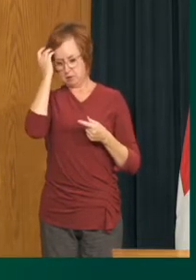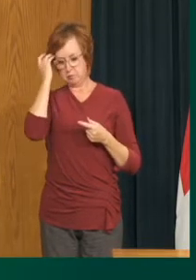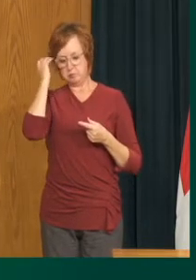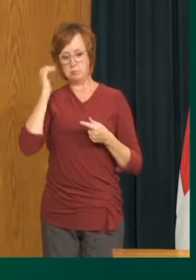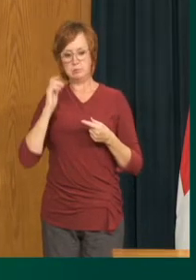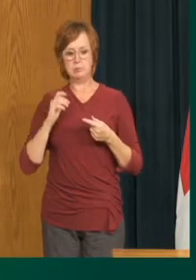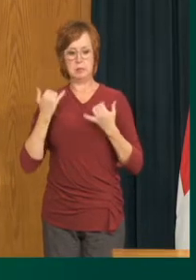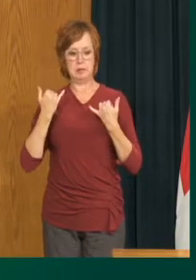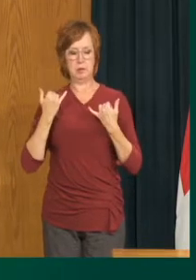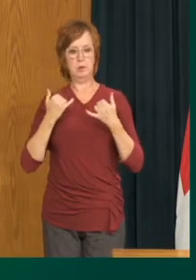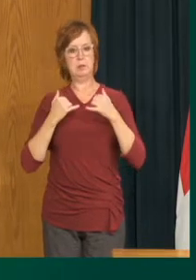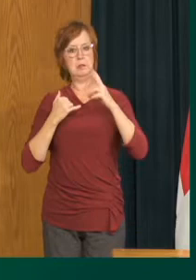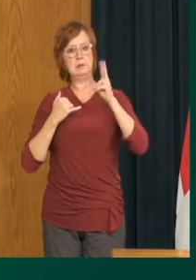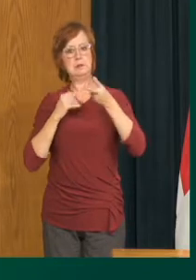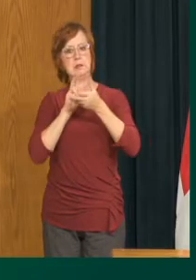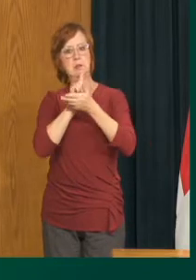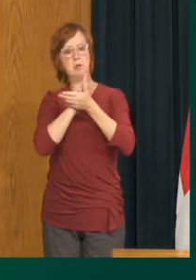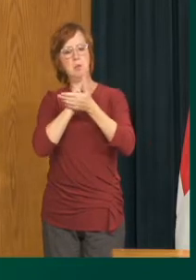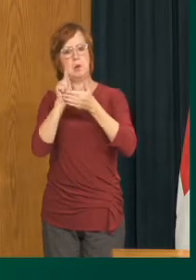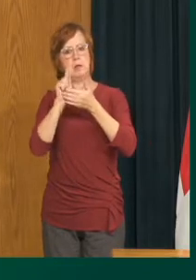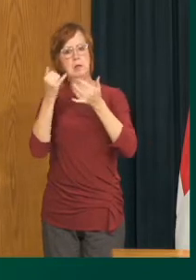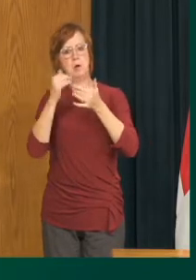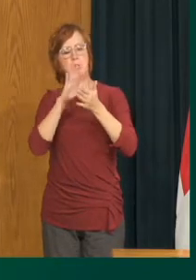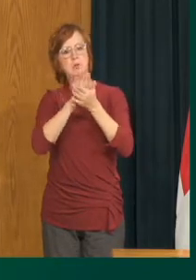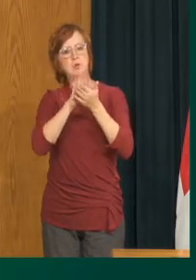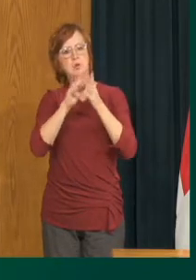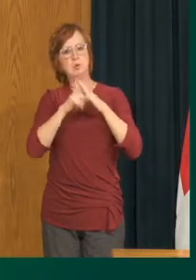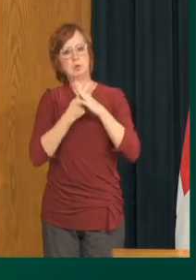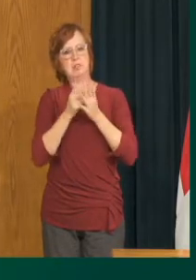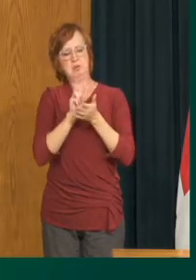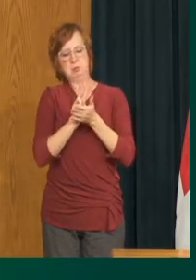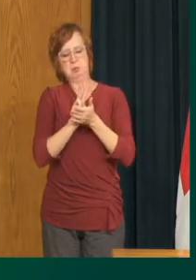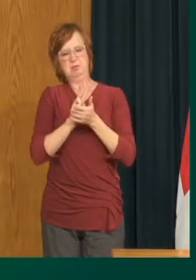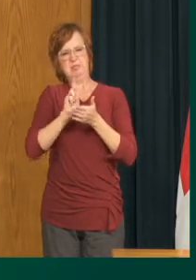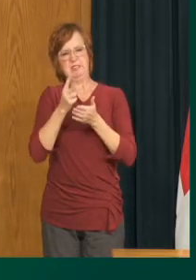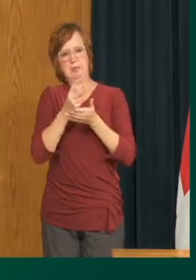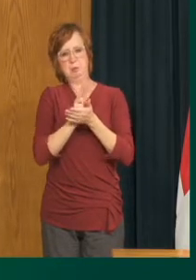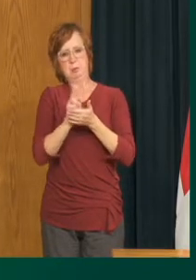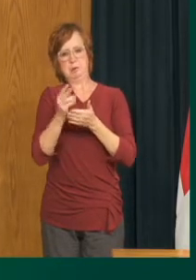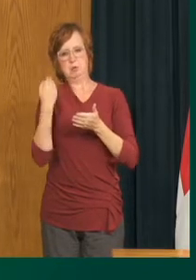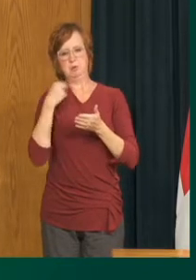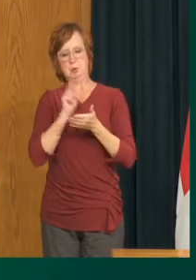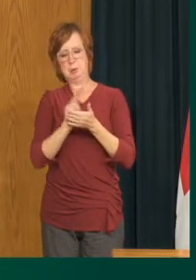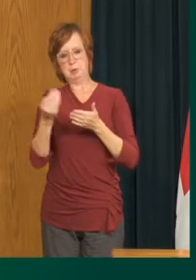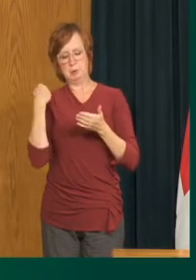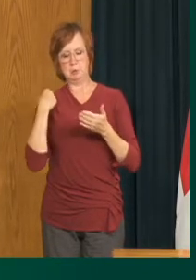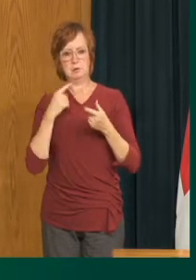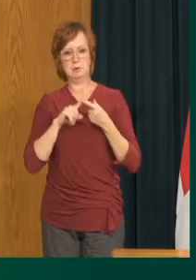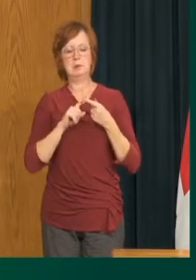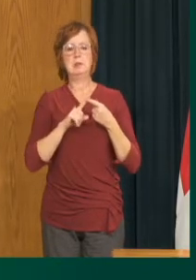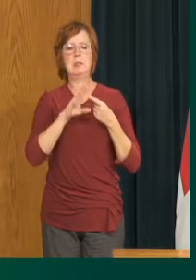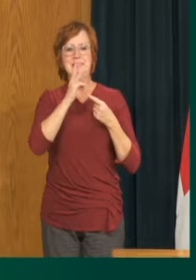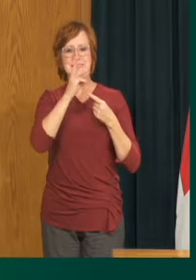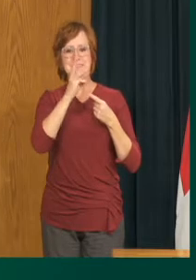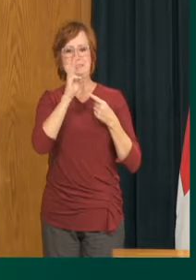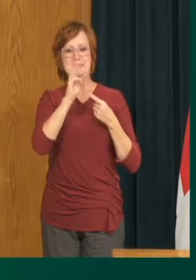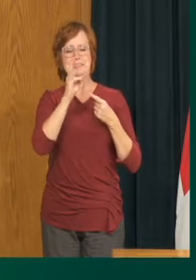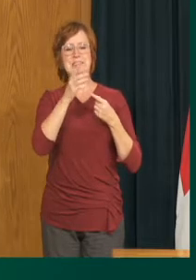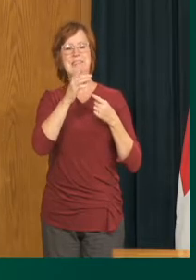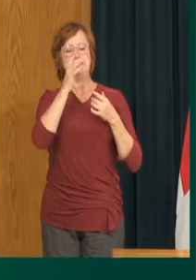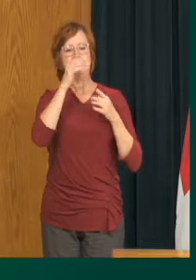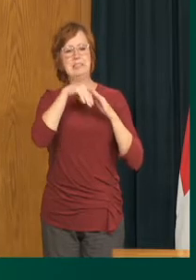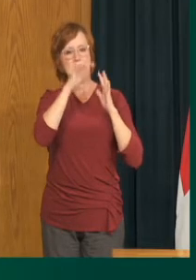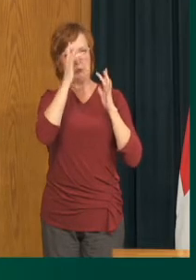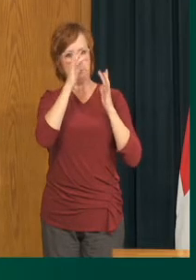in-class learning, and while about 6 schools have had a single case each, and a week before opening there was